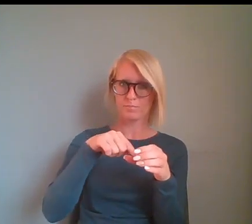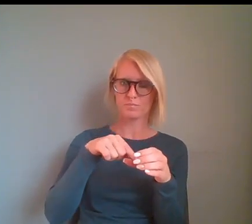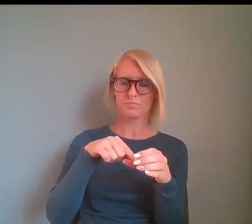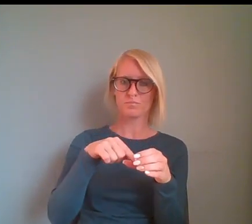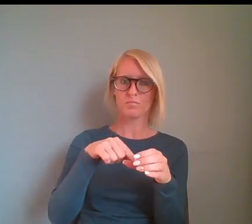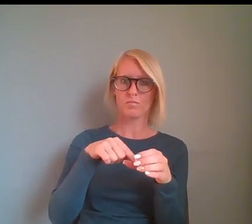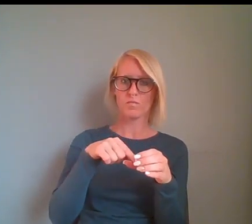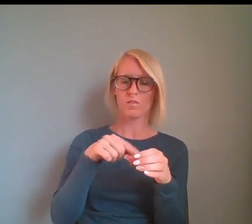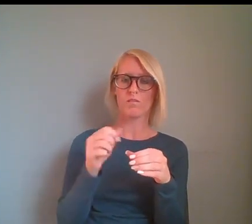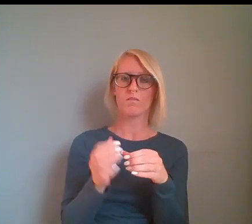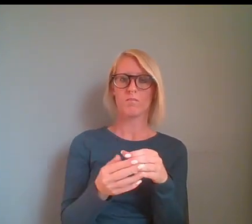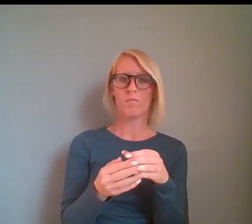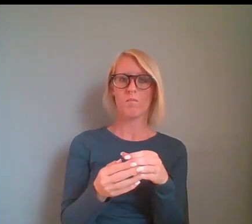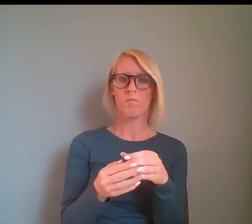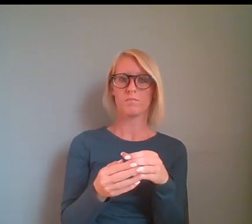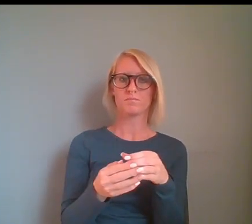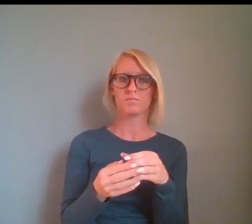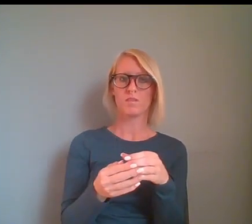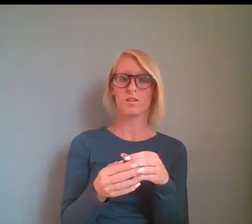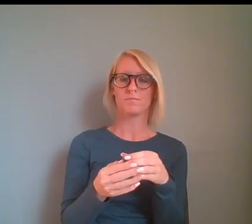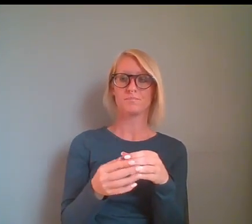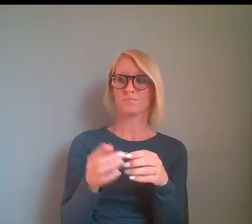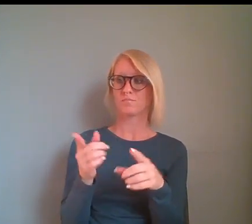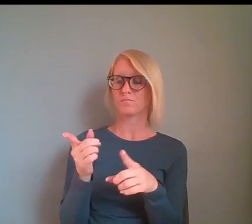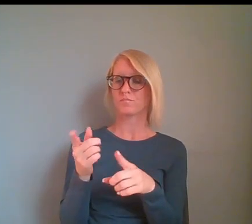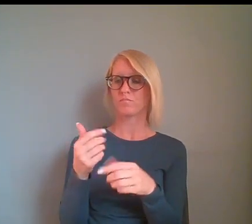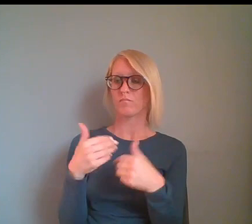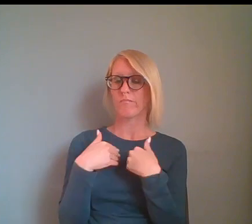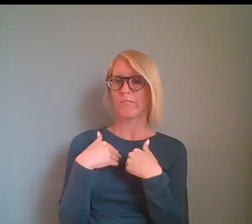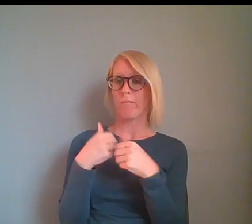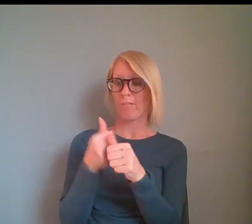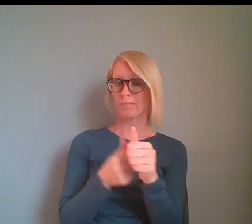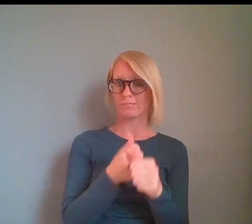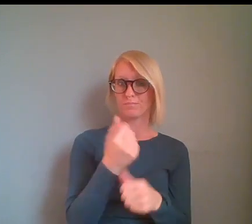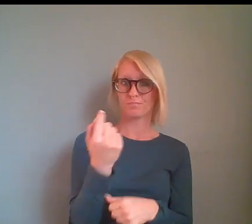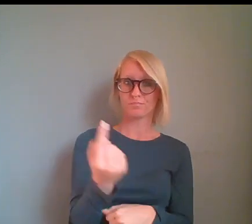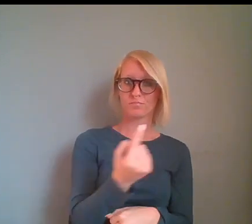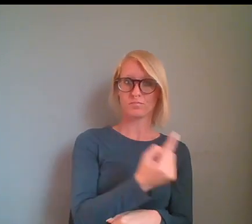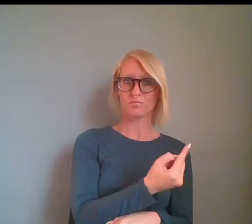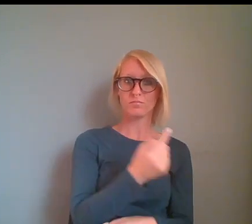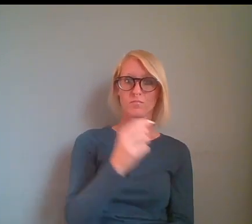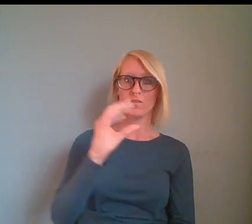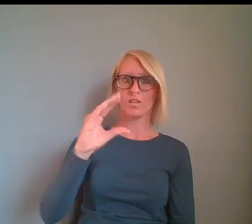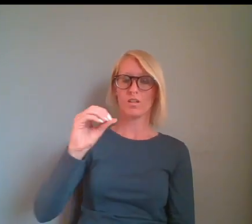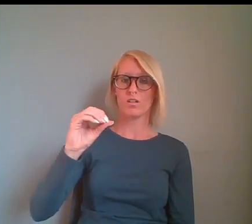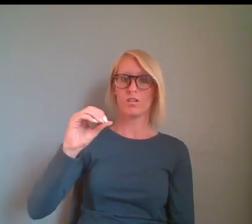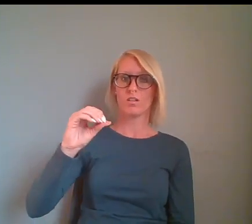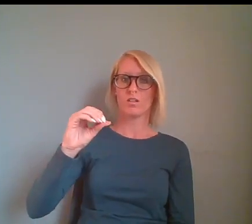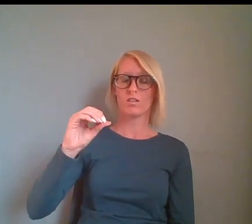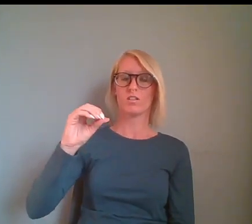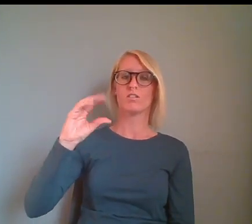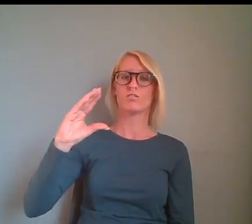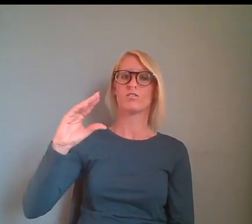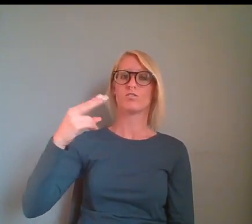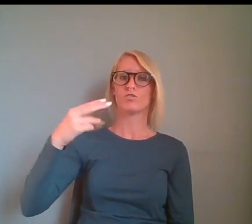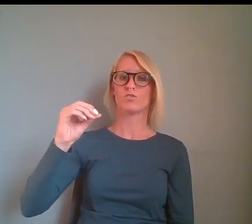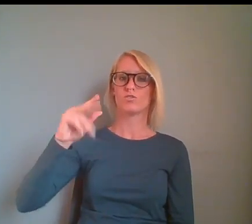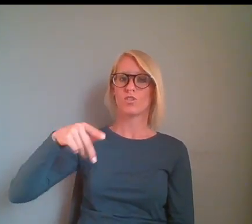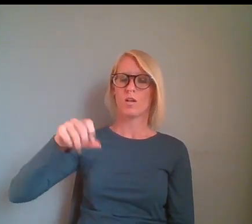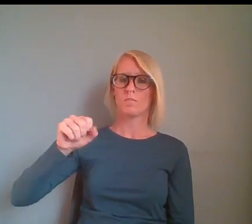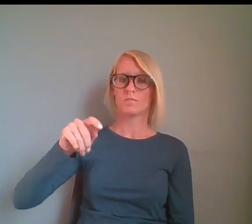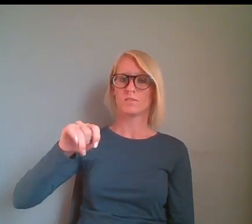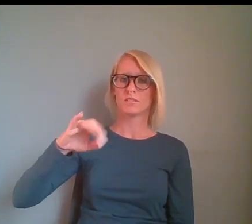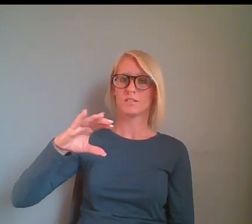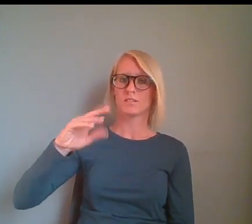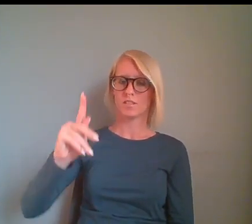you've each got a chopstick that we're going to draw with, and you've got these little tongue depressors. So if you'd